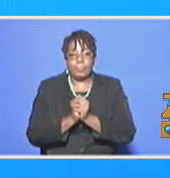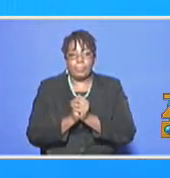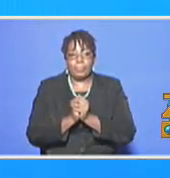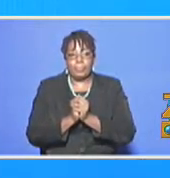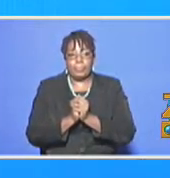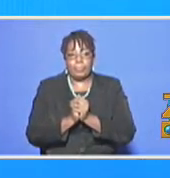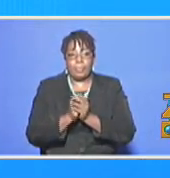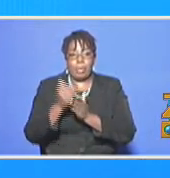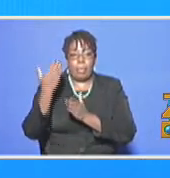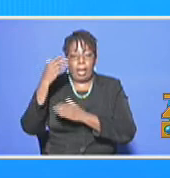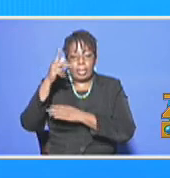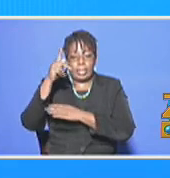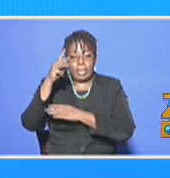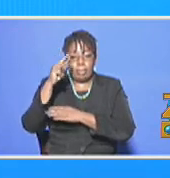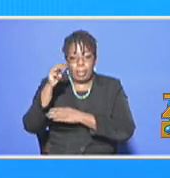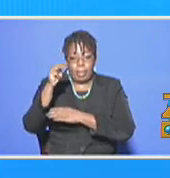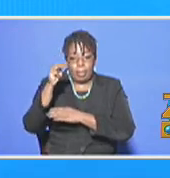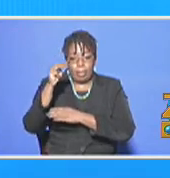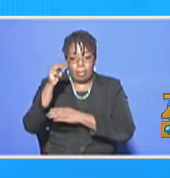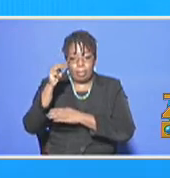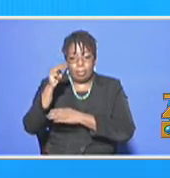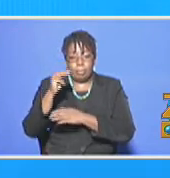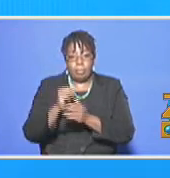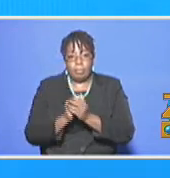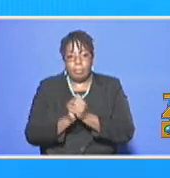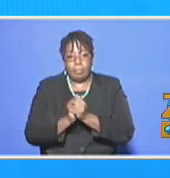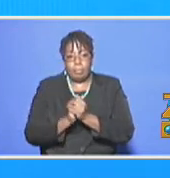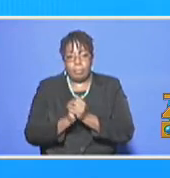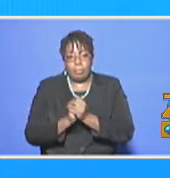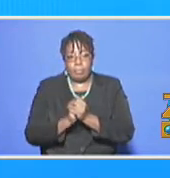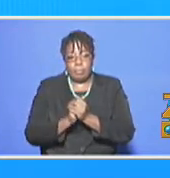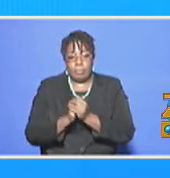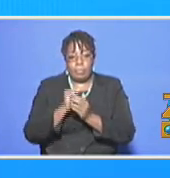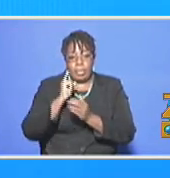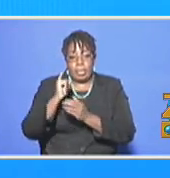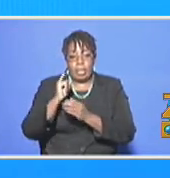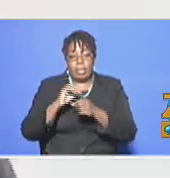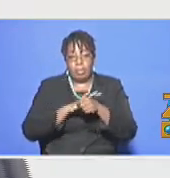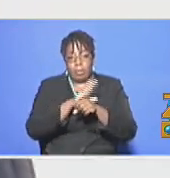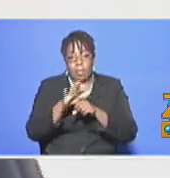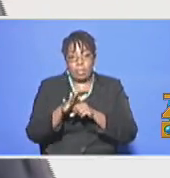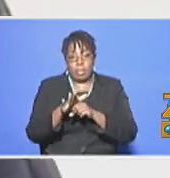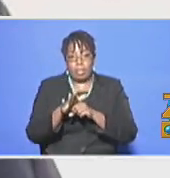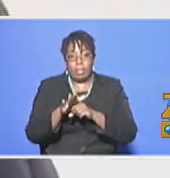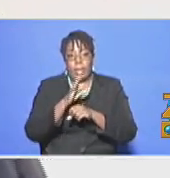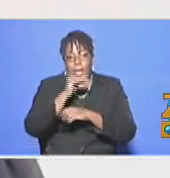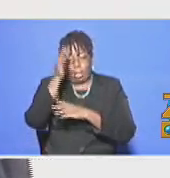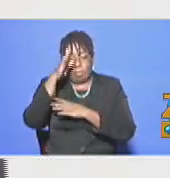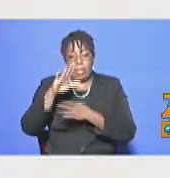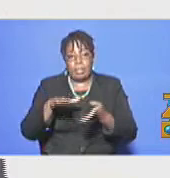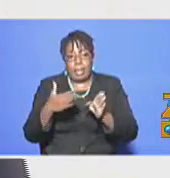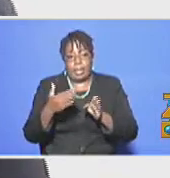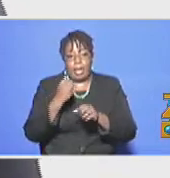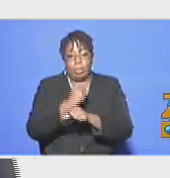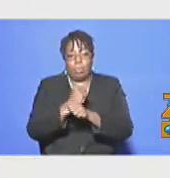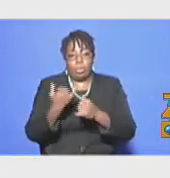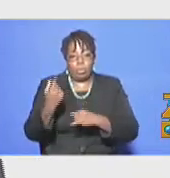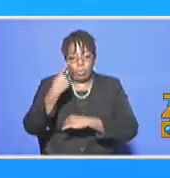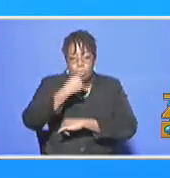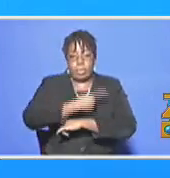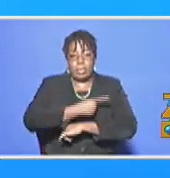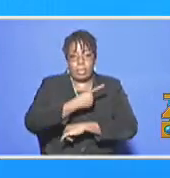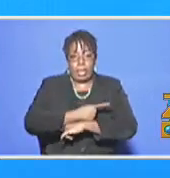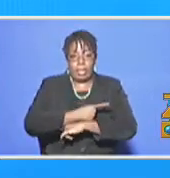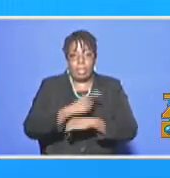A former deputy prime minister hospitalized for COVID-19 and a male electrocuted while at work today. The details of those